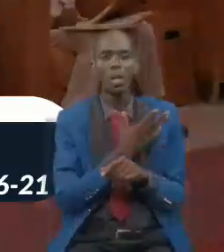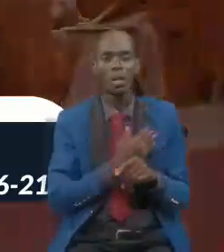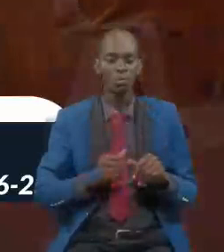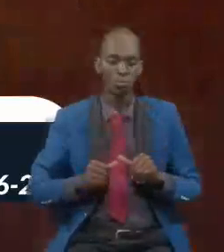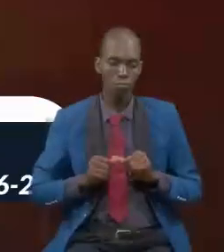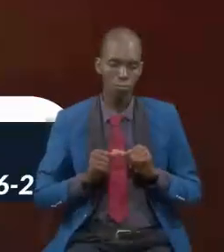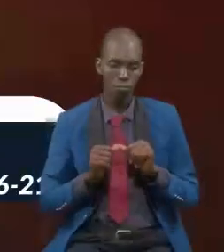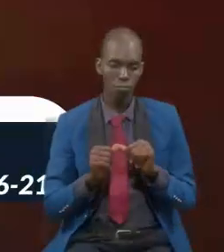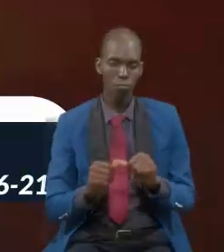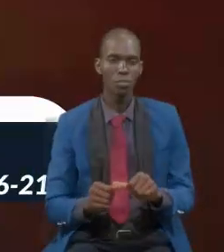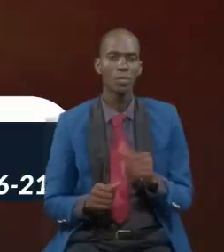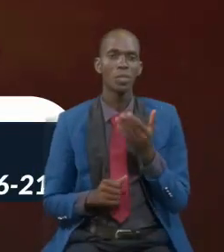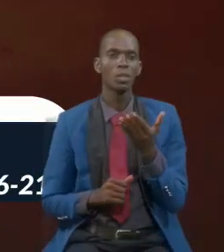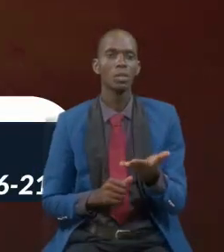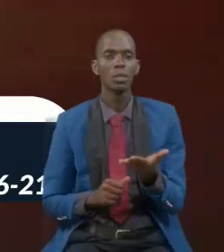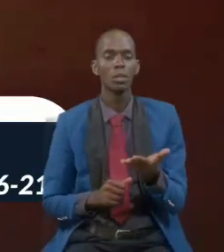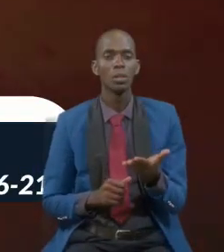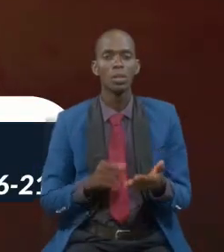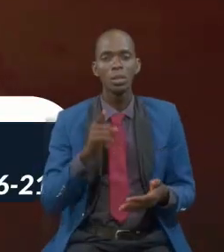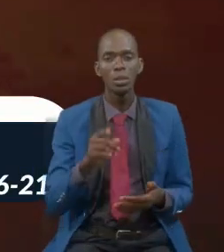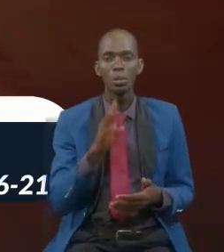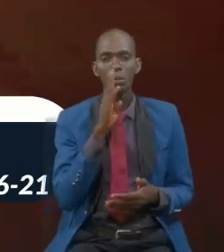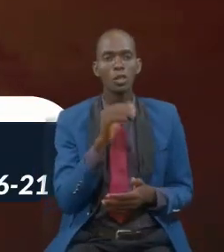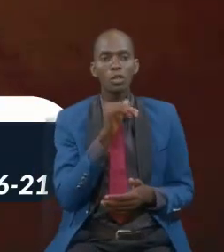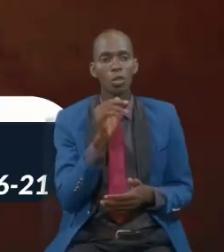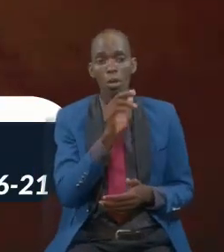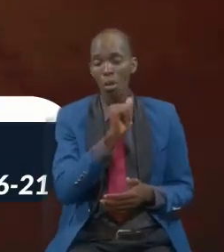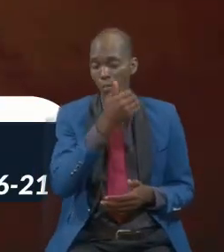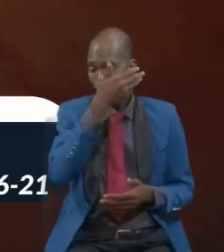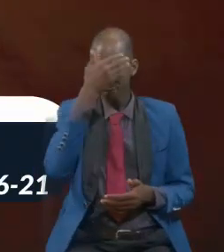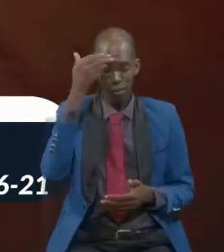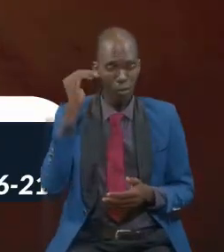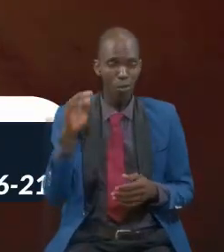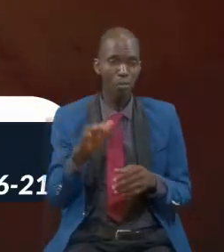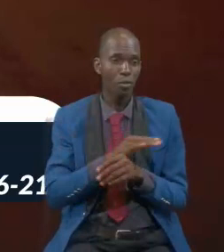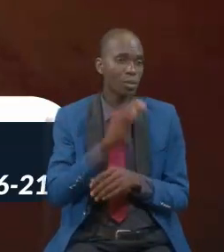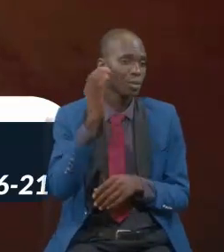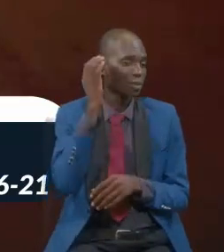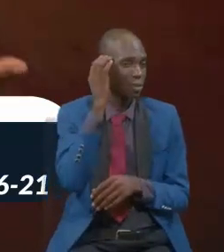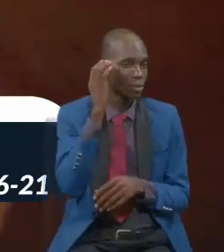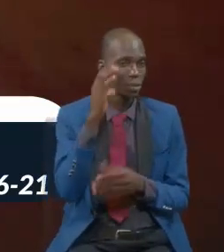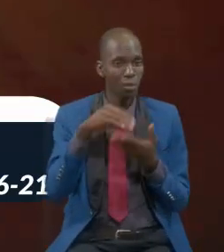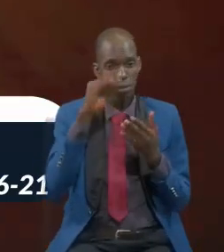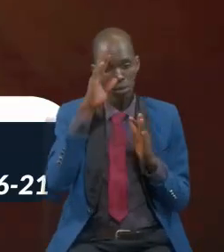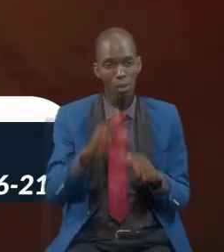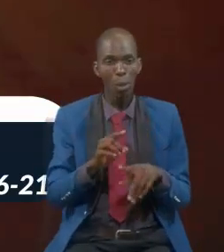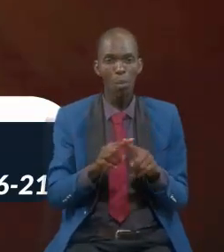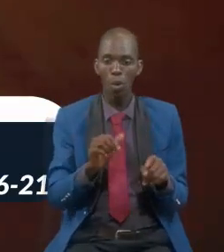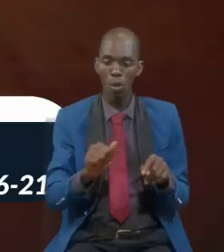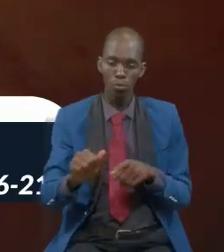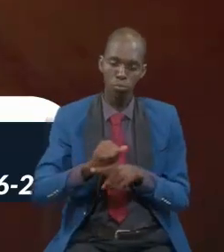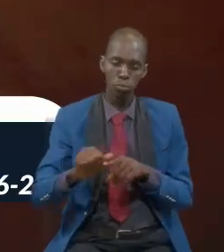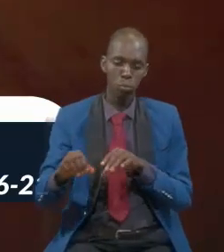continuous therein he being not a forgetful here but he doer of the